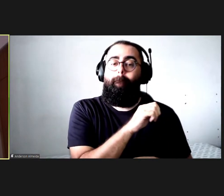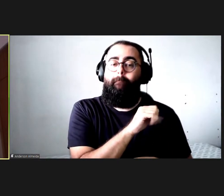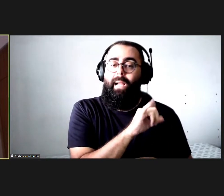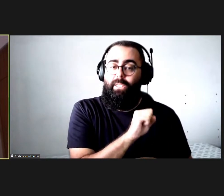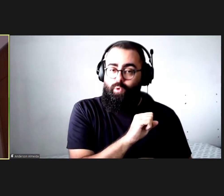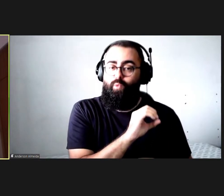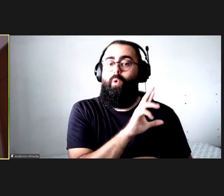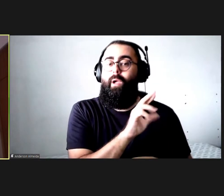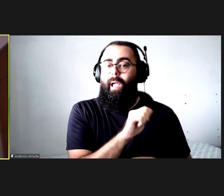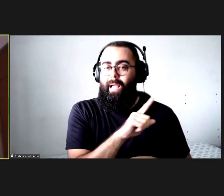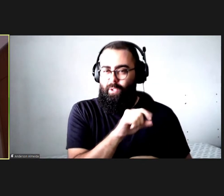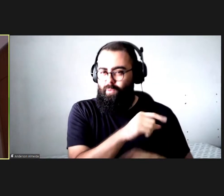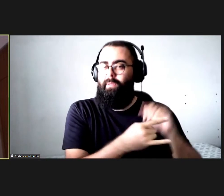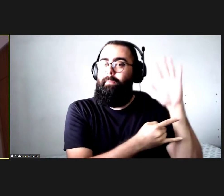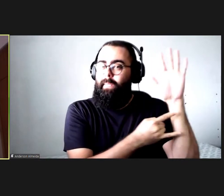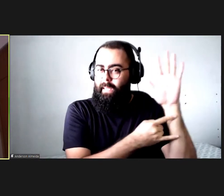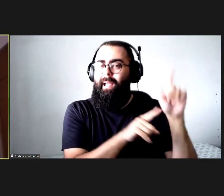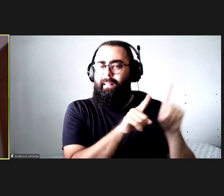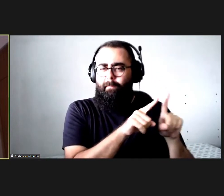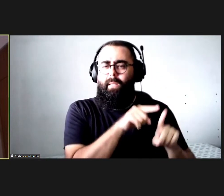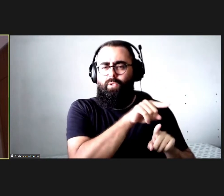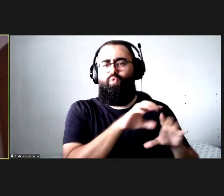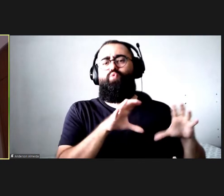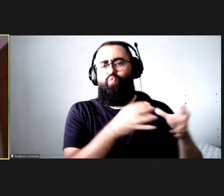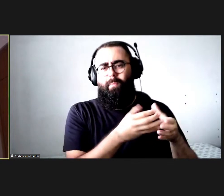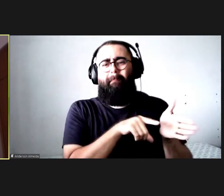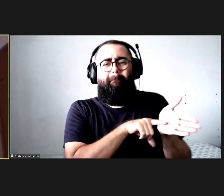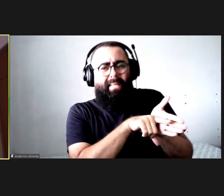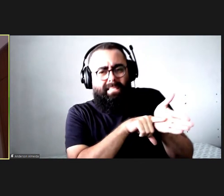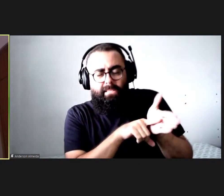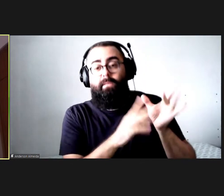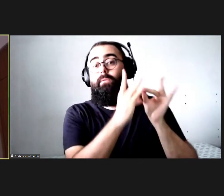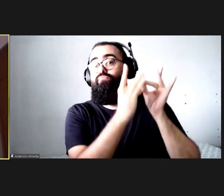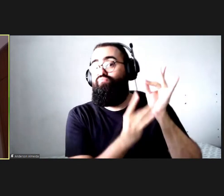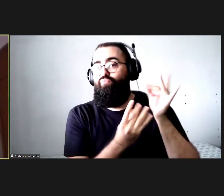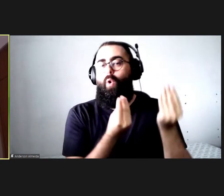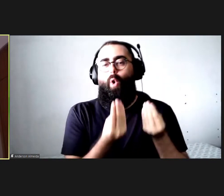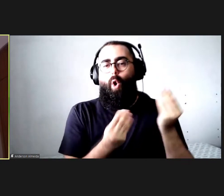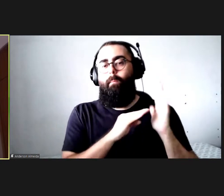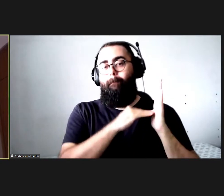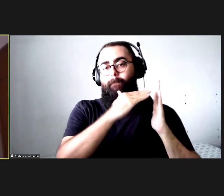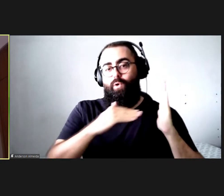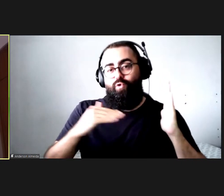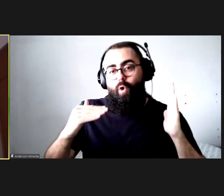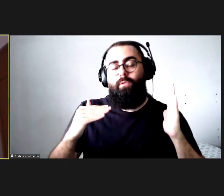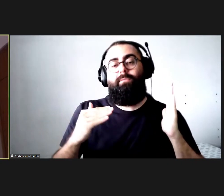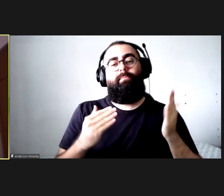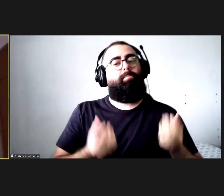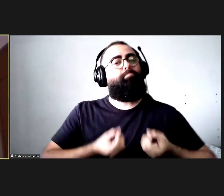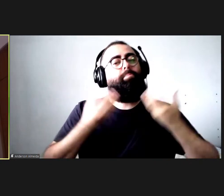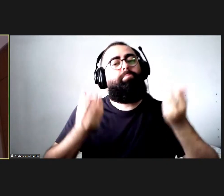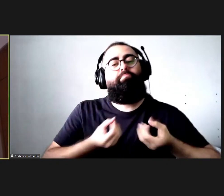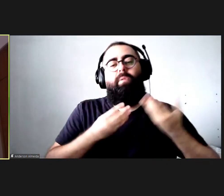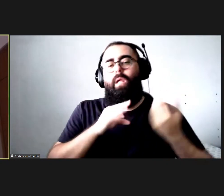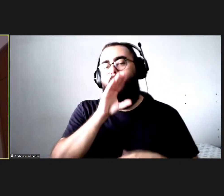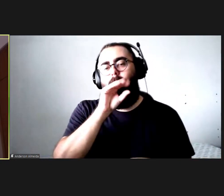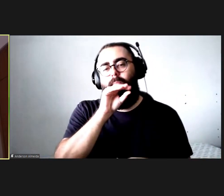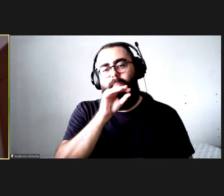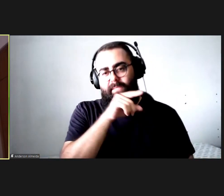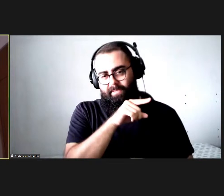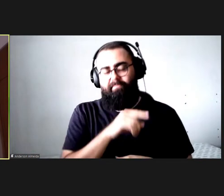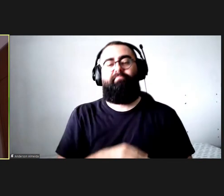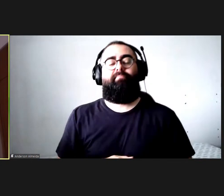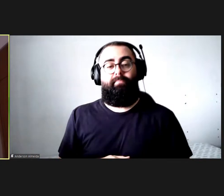of Minas Gerais has also been contributing to the description of prosodic boundaries in spontaneous speech.